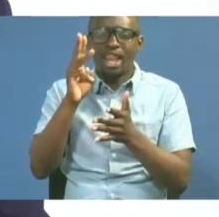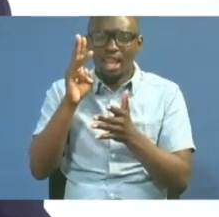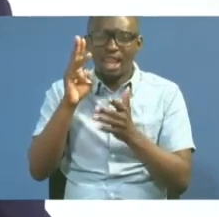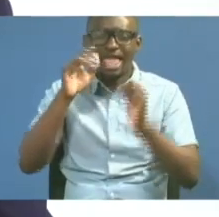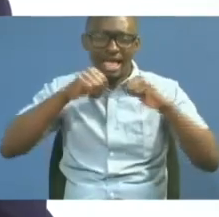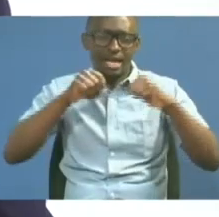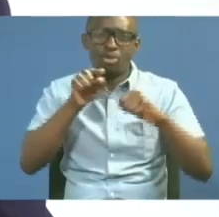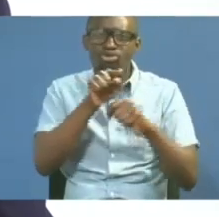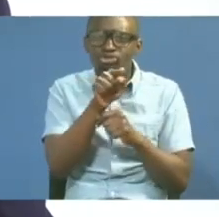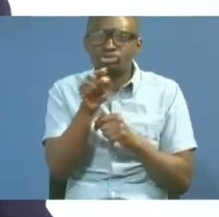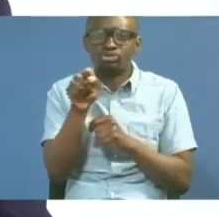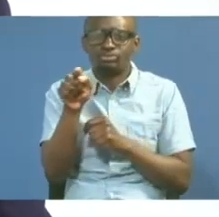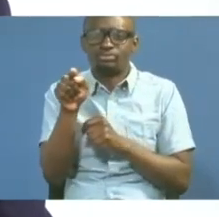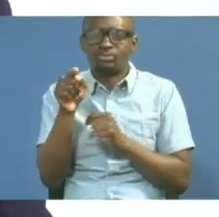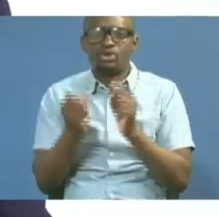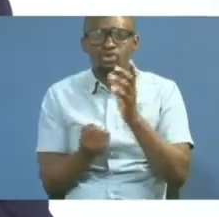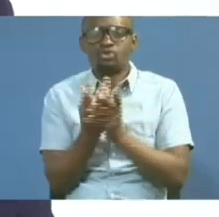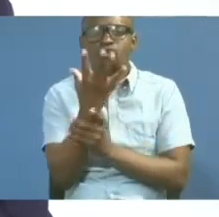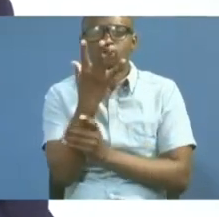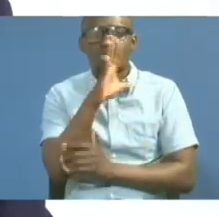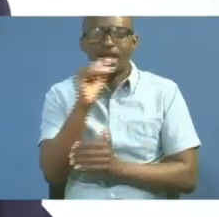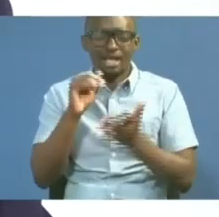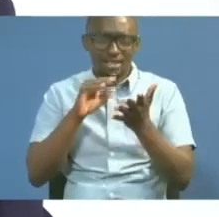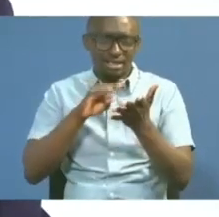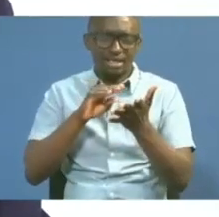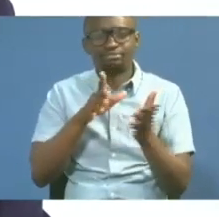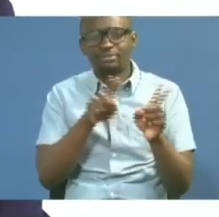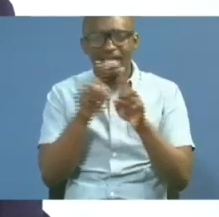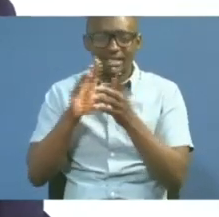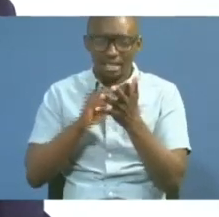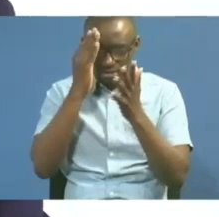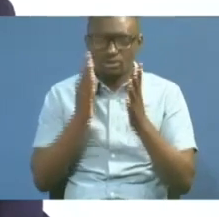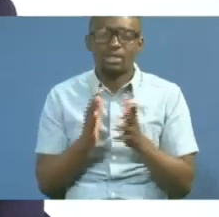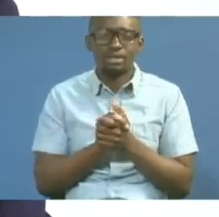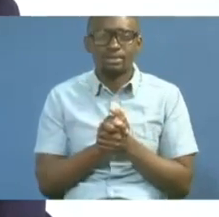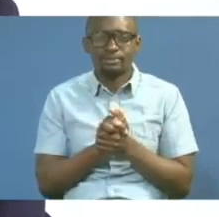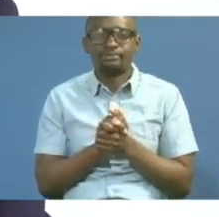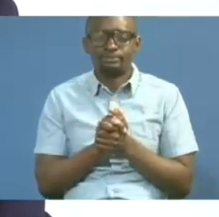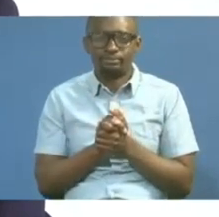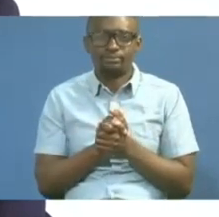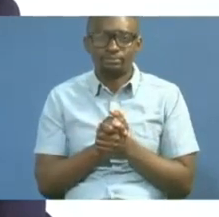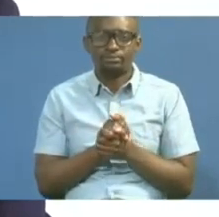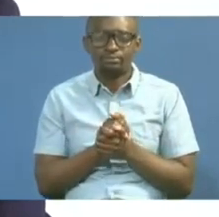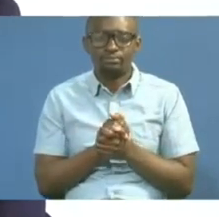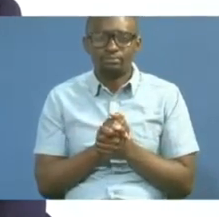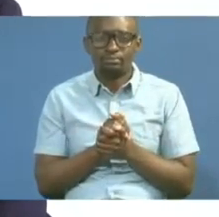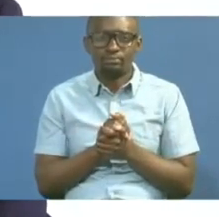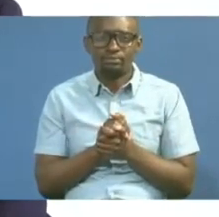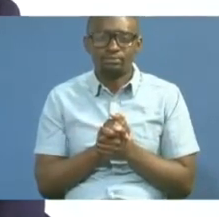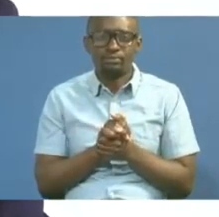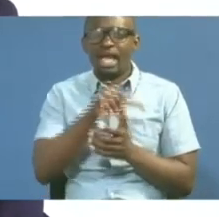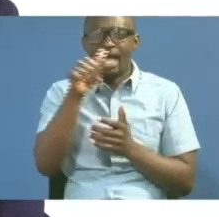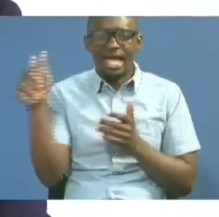that will enable you to grow as a student of Kenyatta University. The other issue that I